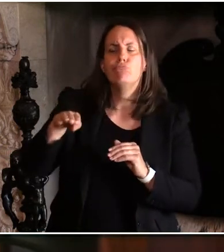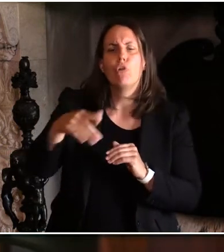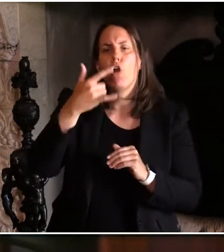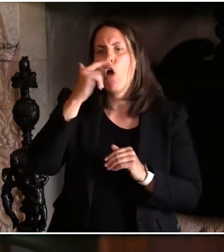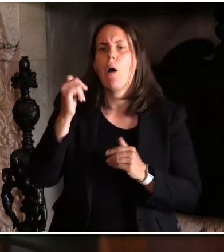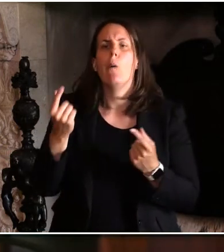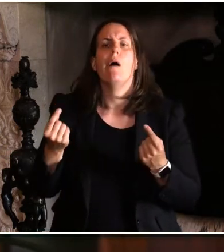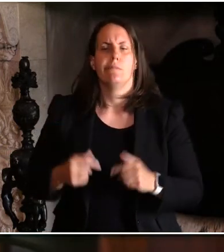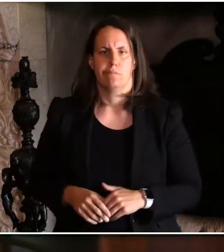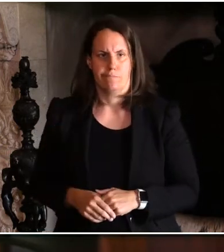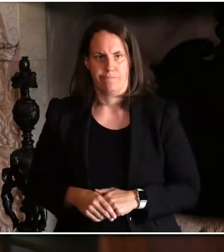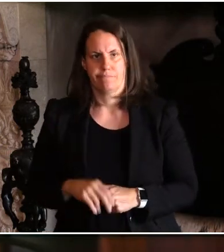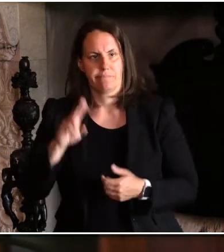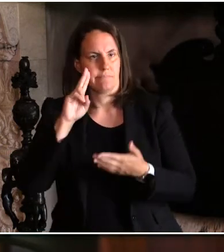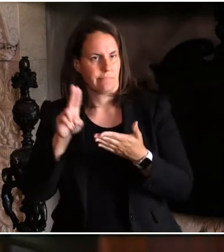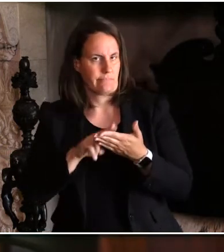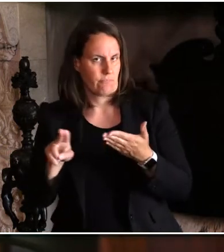have seen